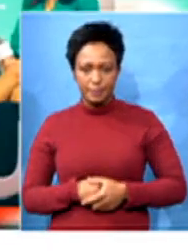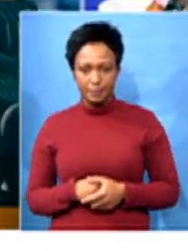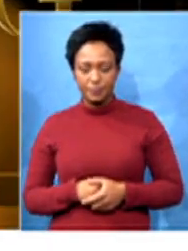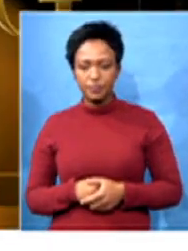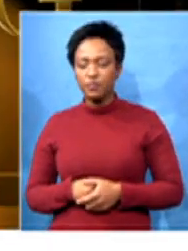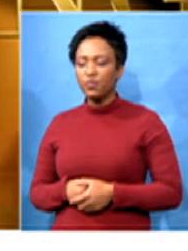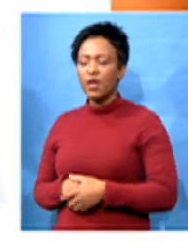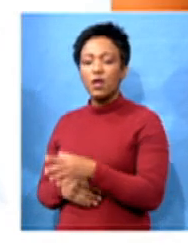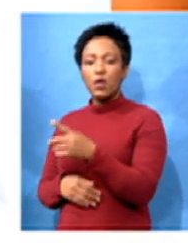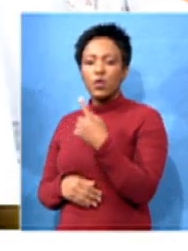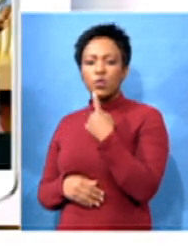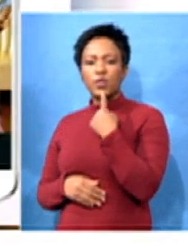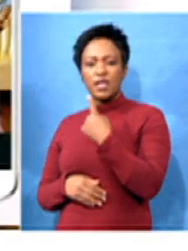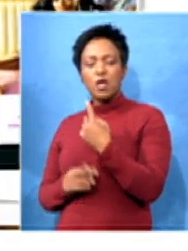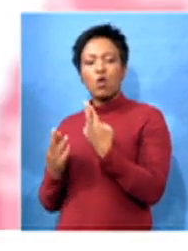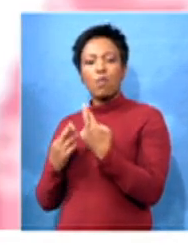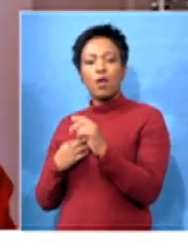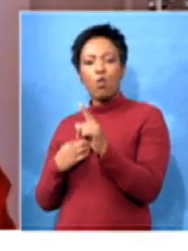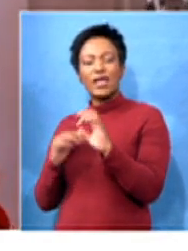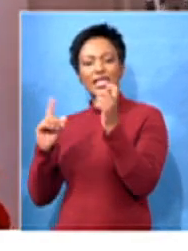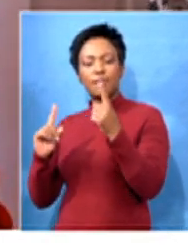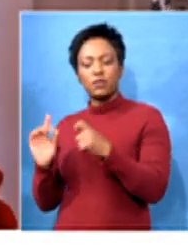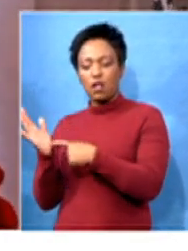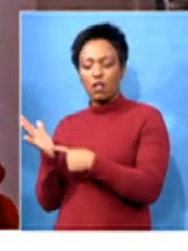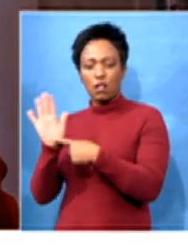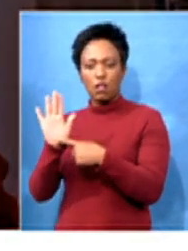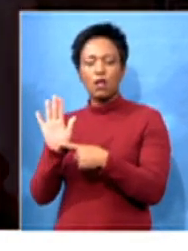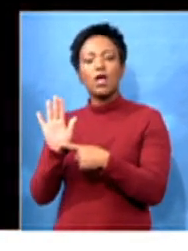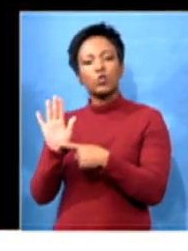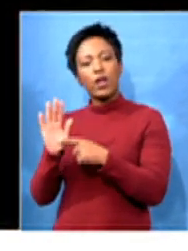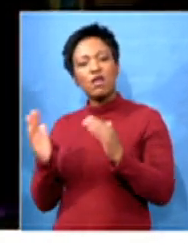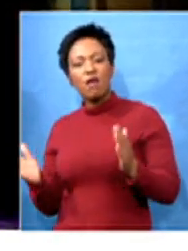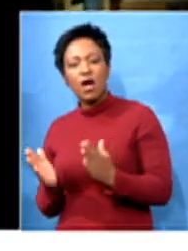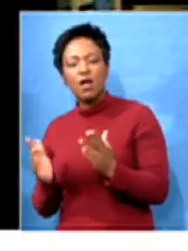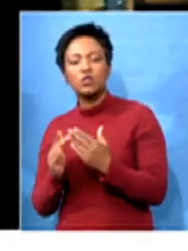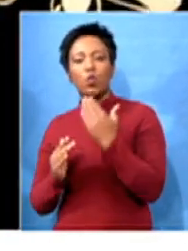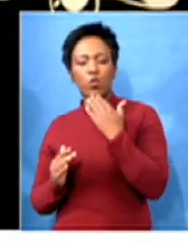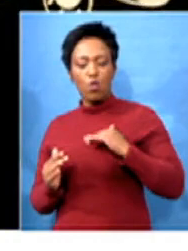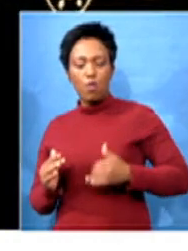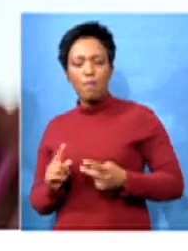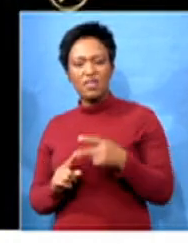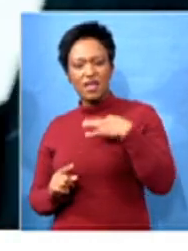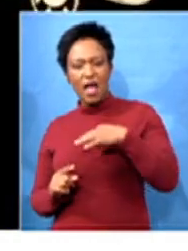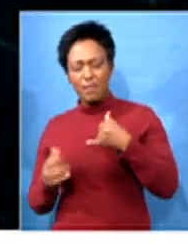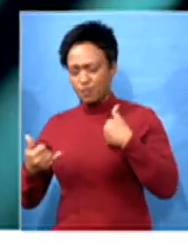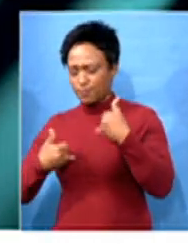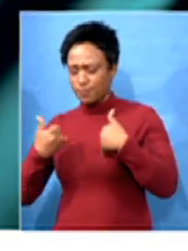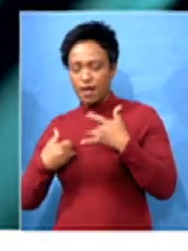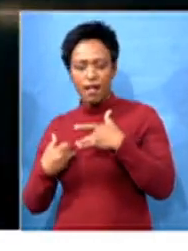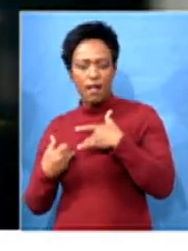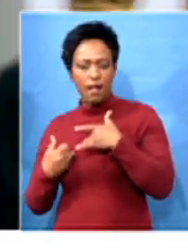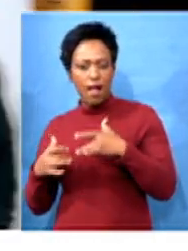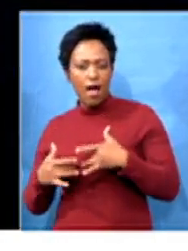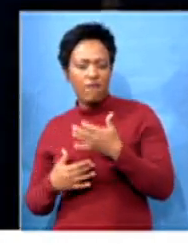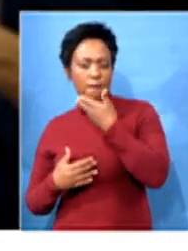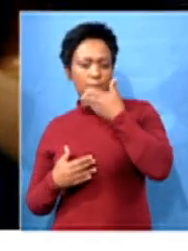say that you're hoping that this special will inspire girls and women to live their best lives, Bonang. So what exactly do